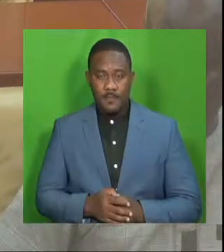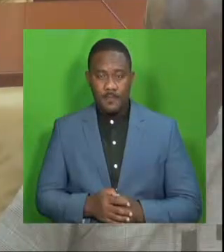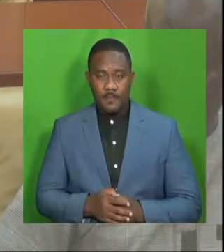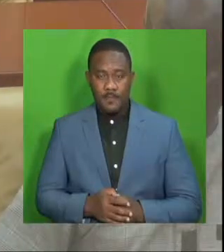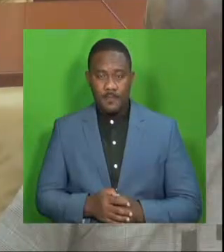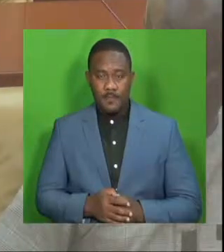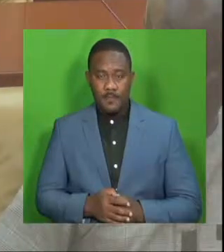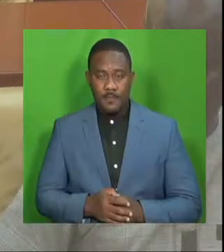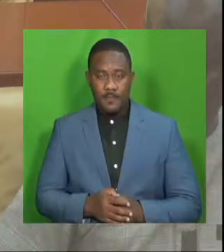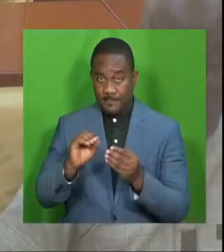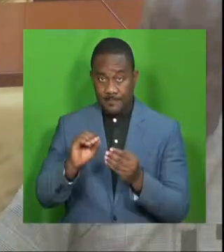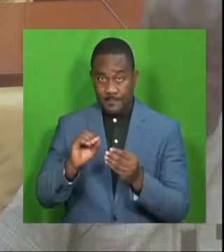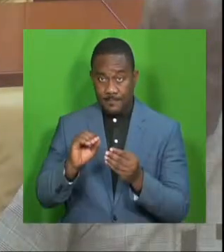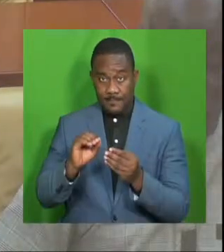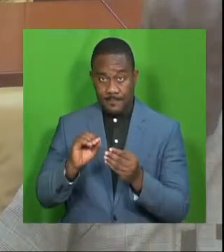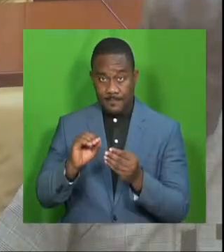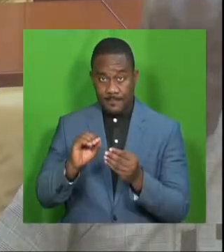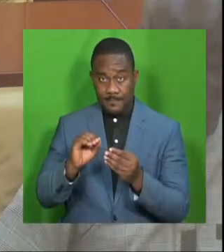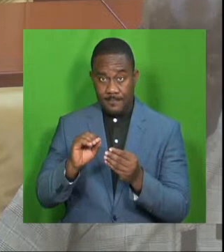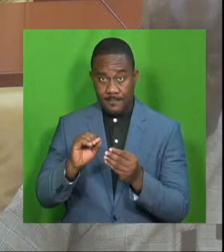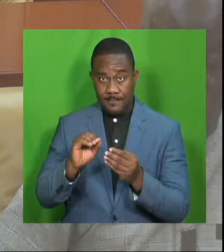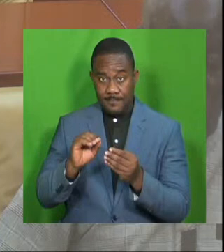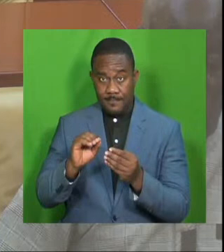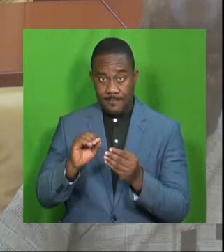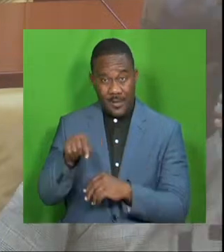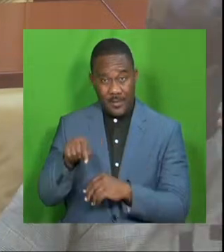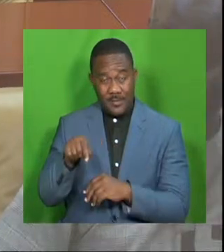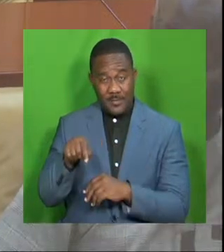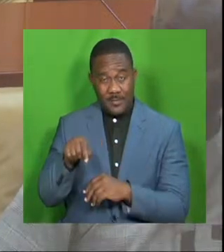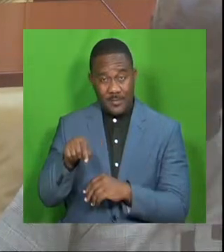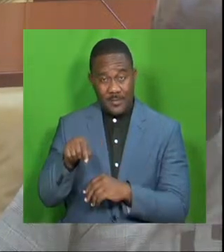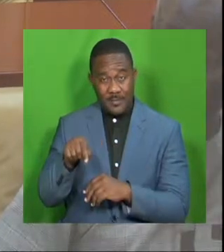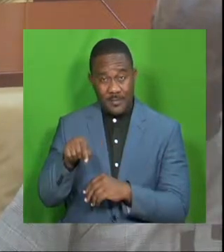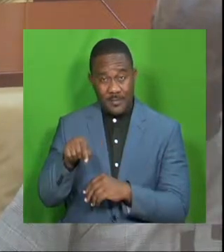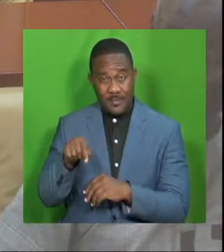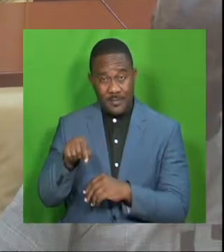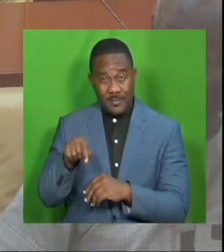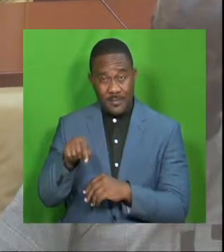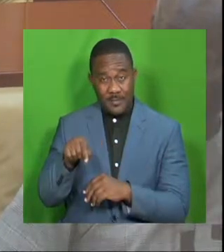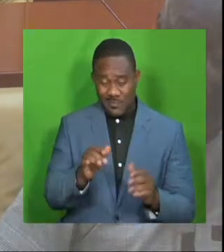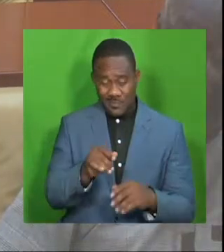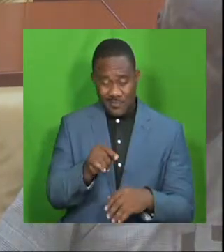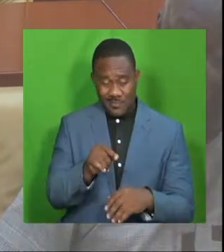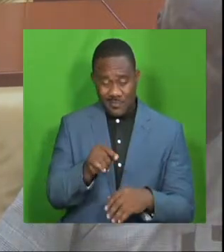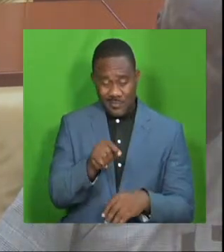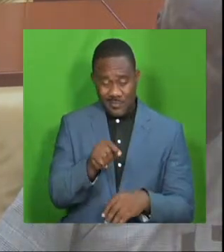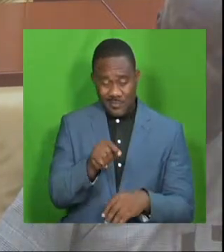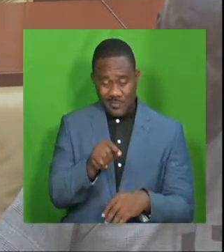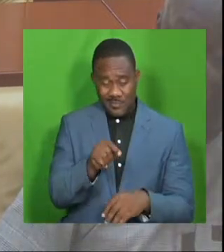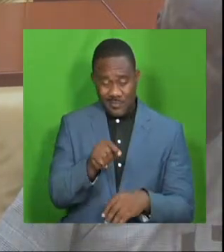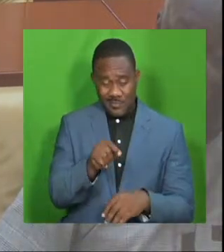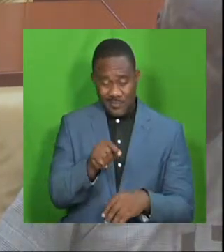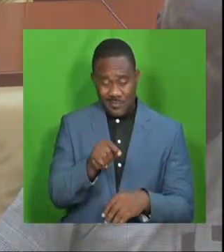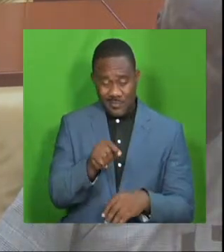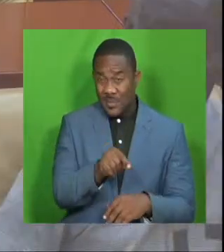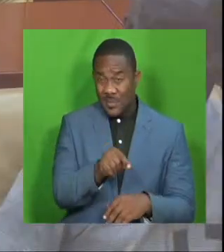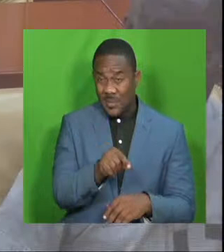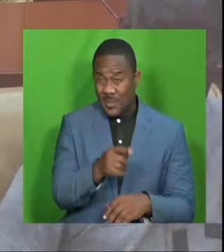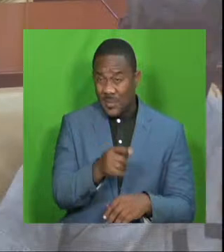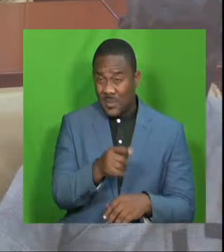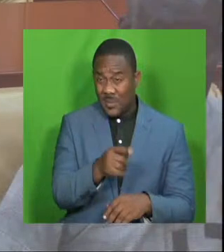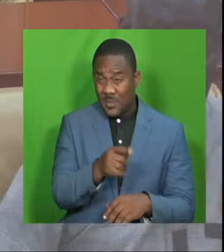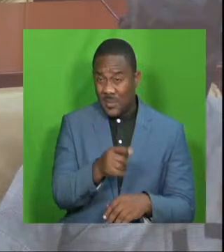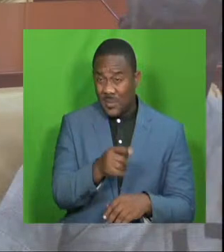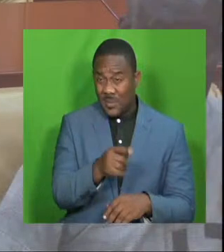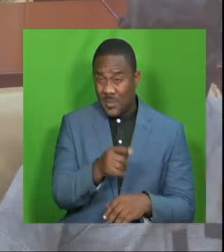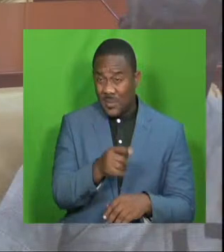figure provided does not tally with what we have in words. So I'm